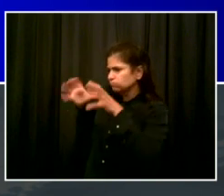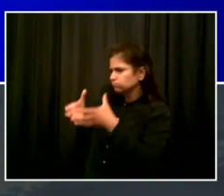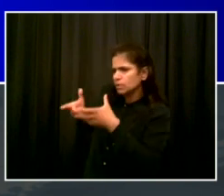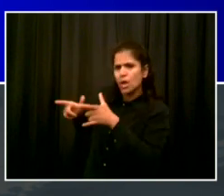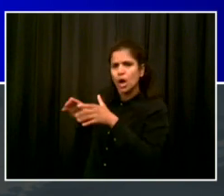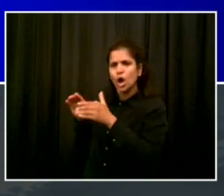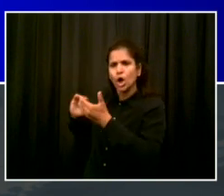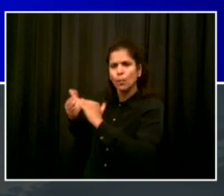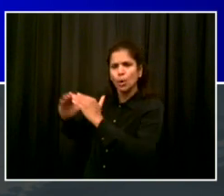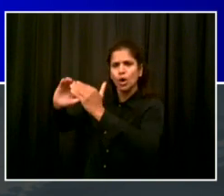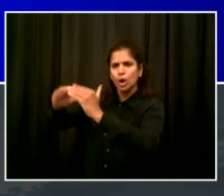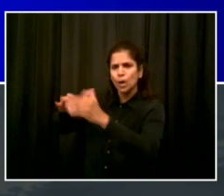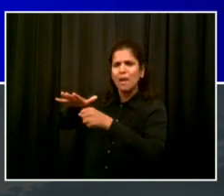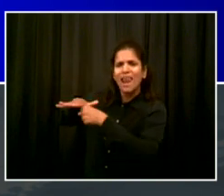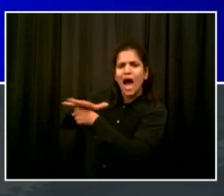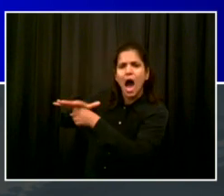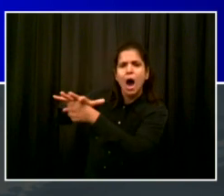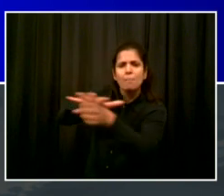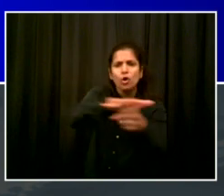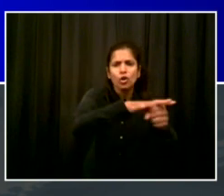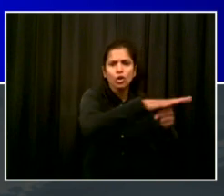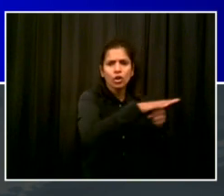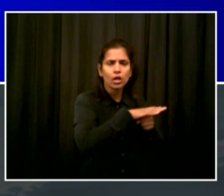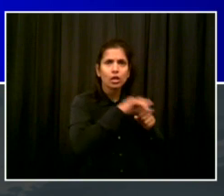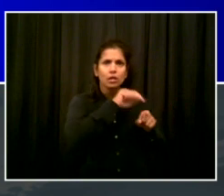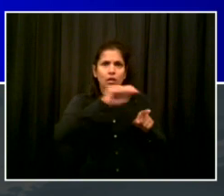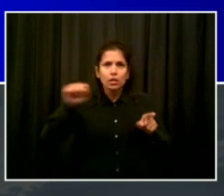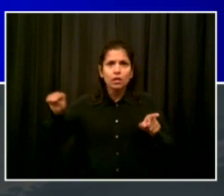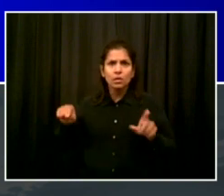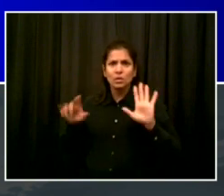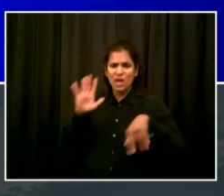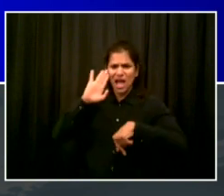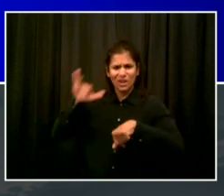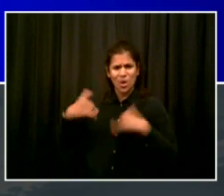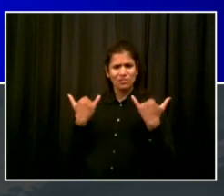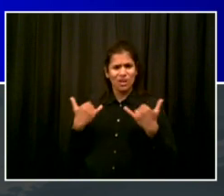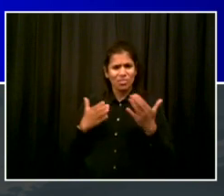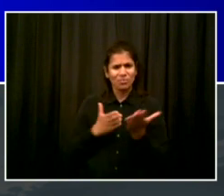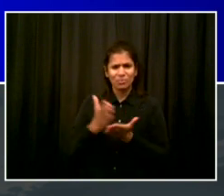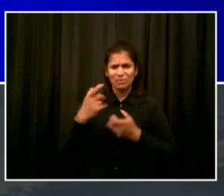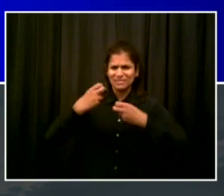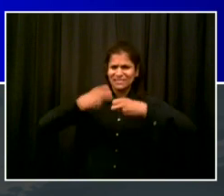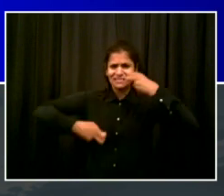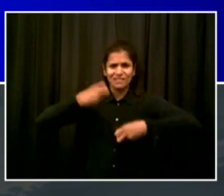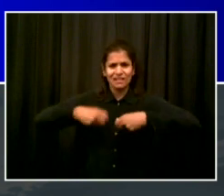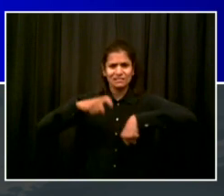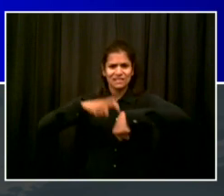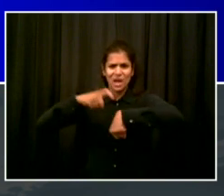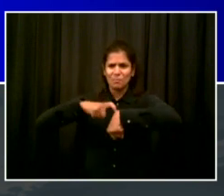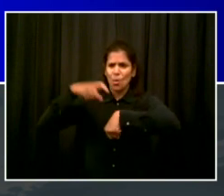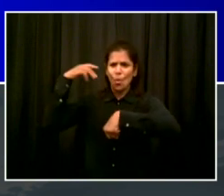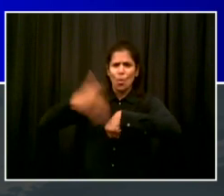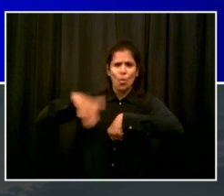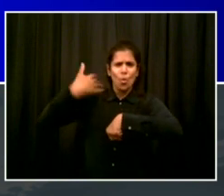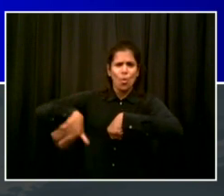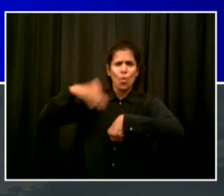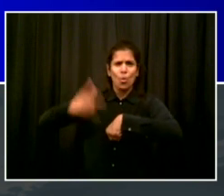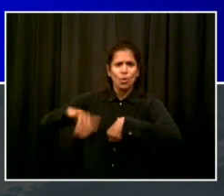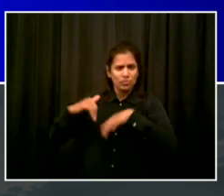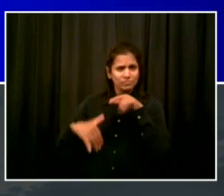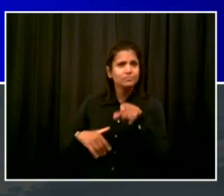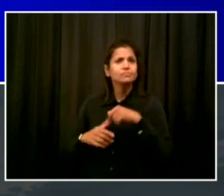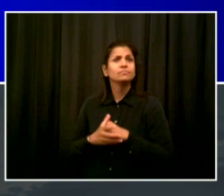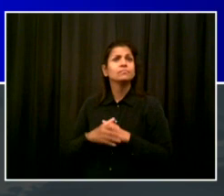But that is never going to stop us from fighting back and from bringing police and community together, and from